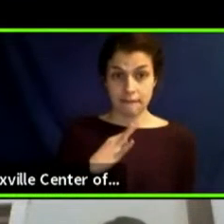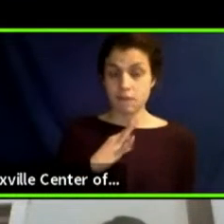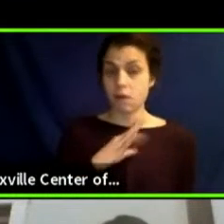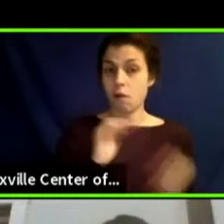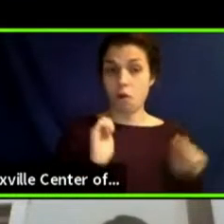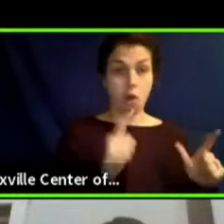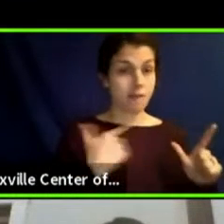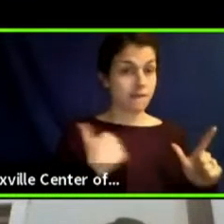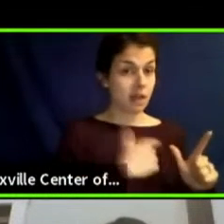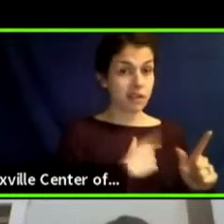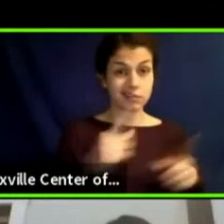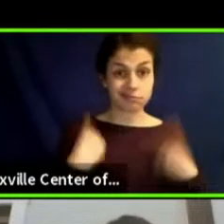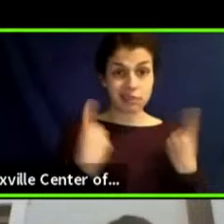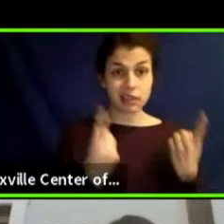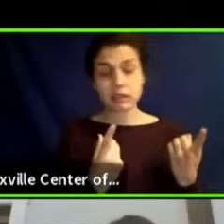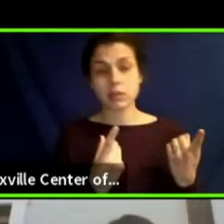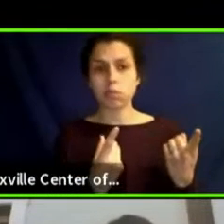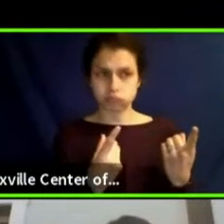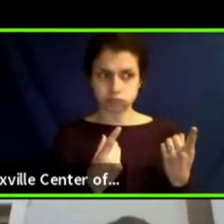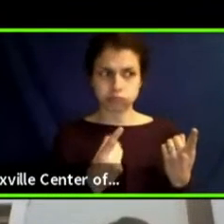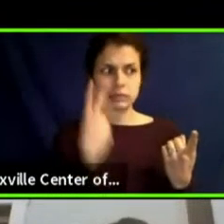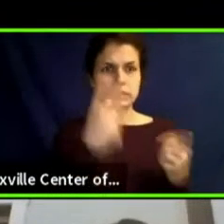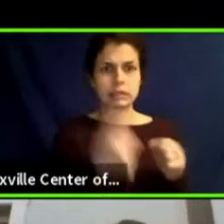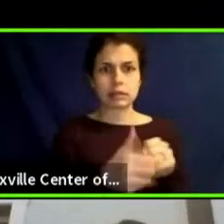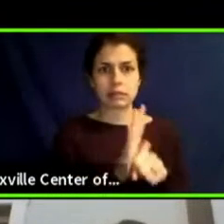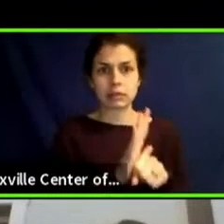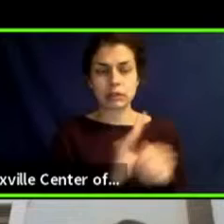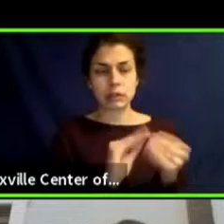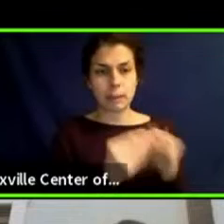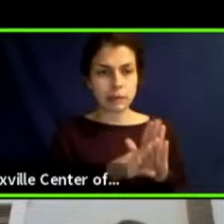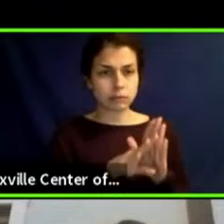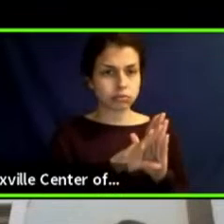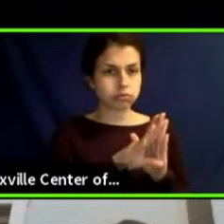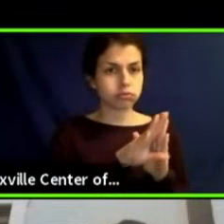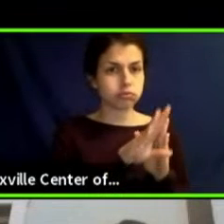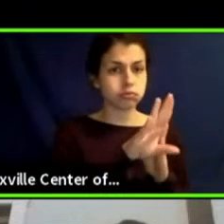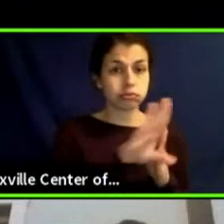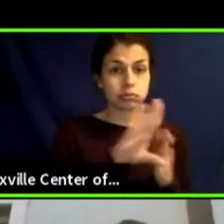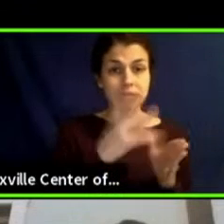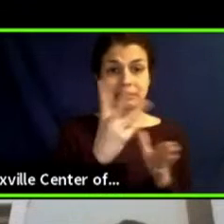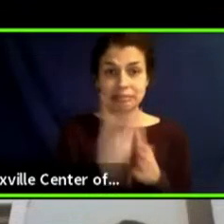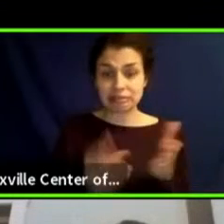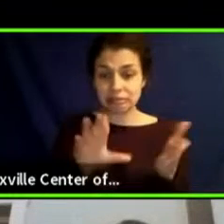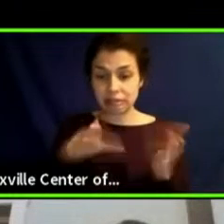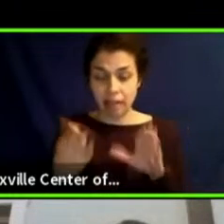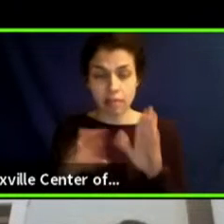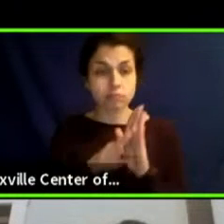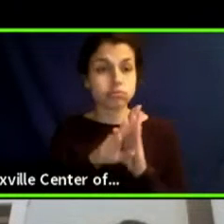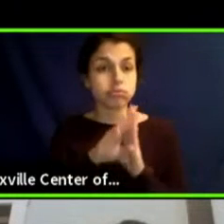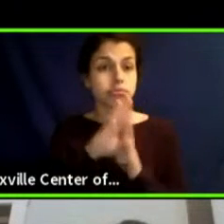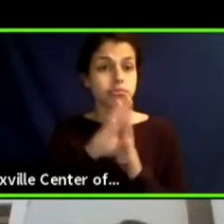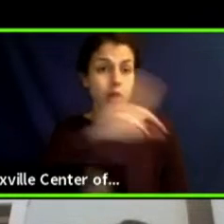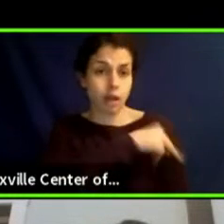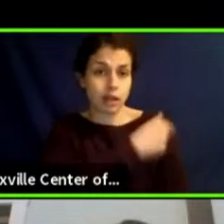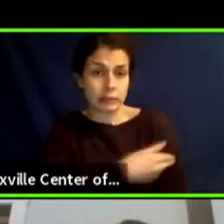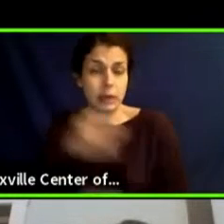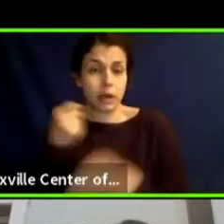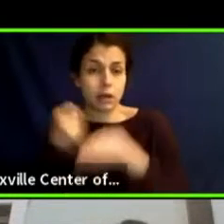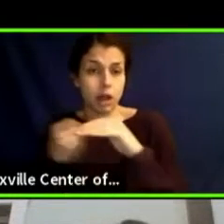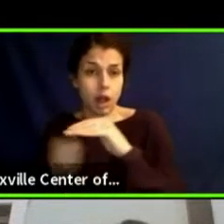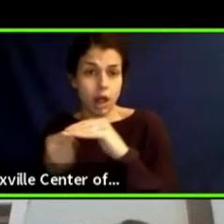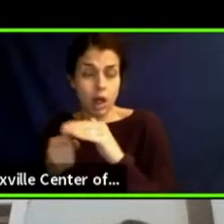watched our numbers go up, and in particular our deaths go up and our hospitalizations, and we know those lag behind and it's only going to get